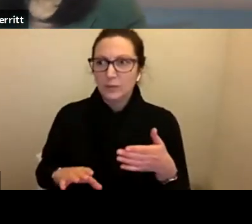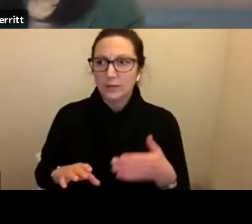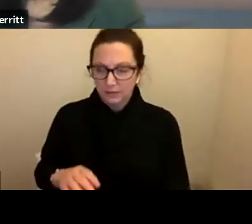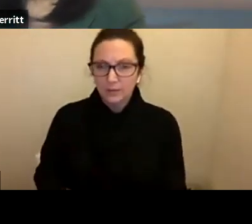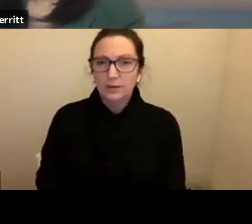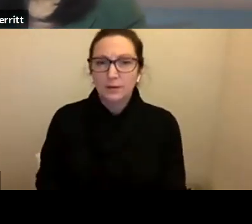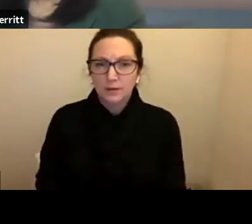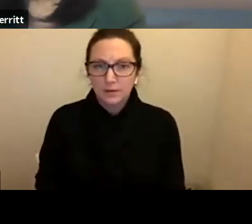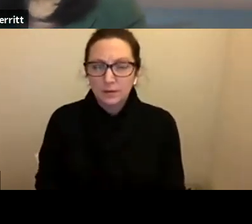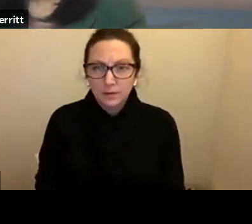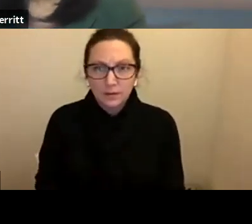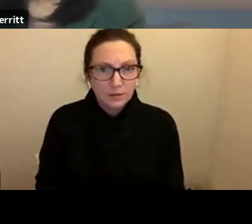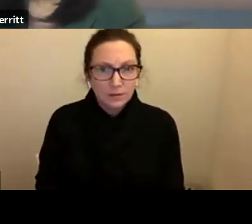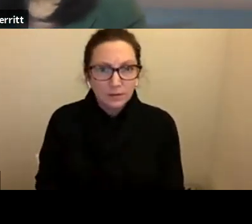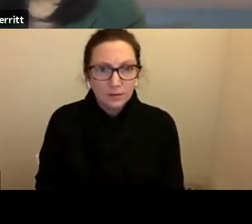and a